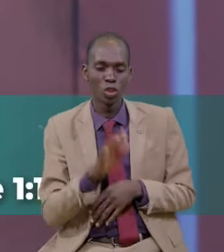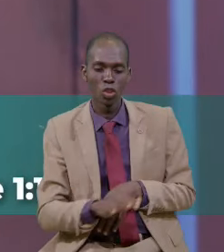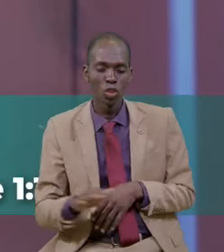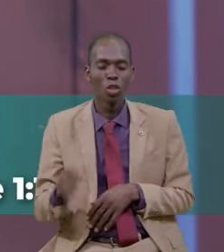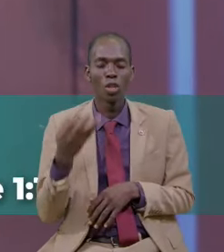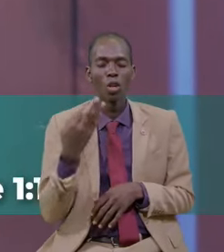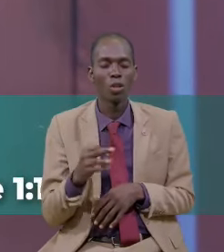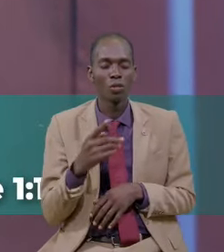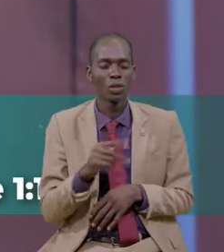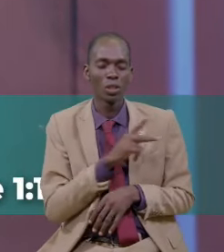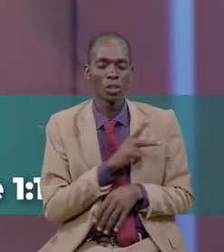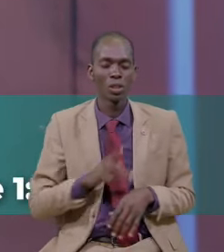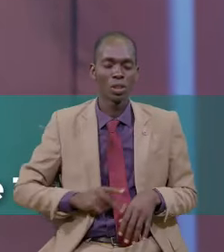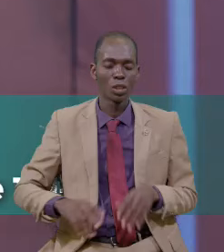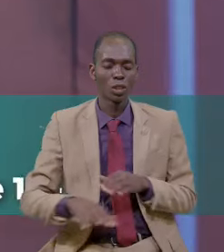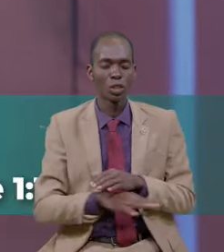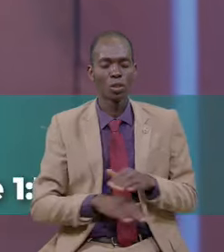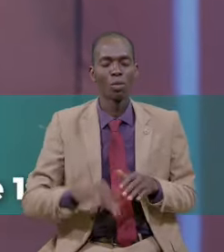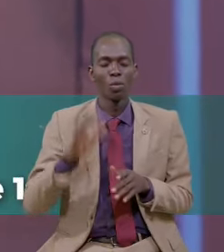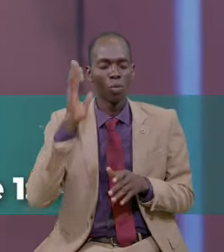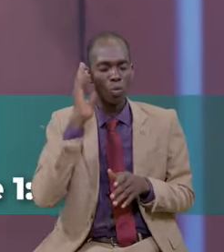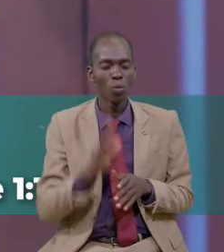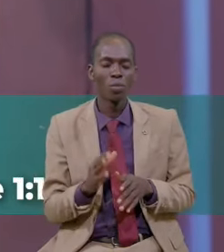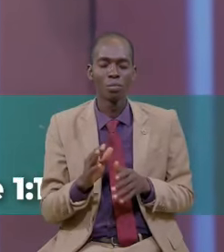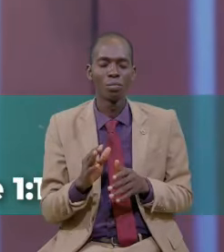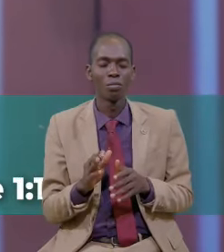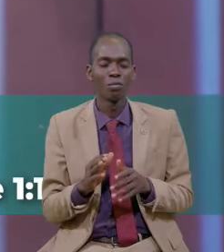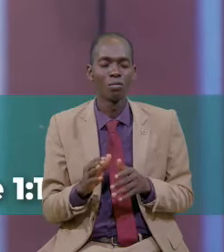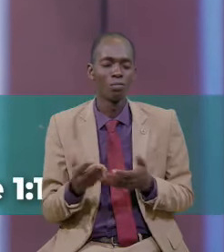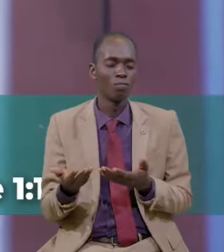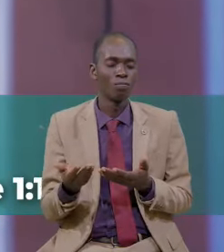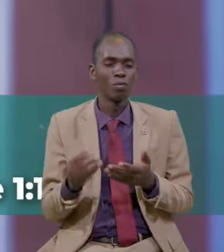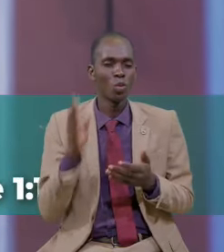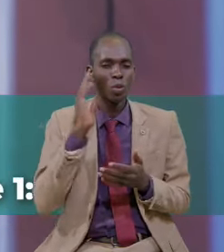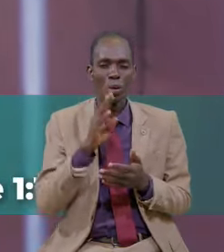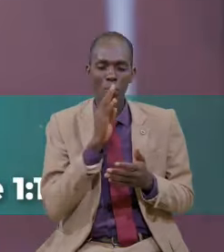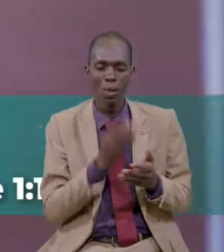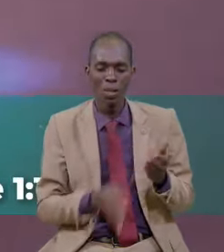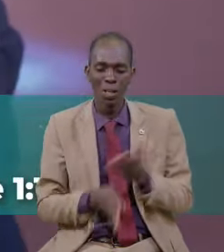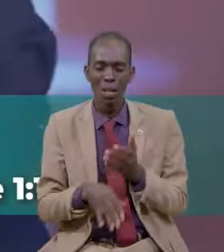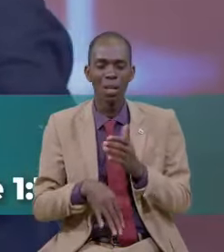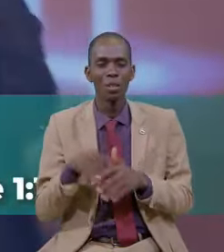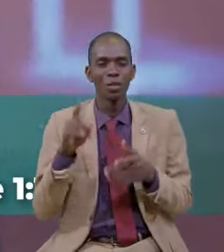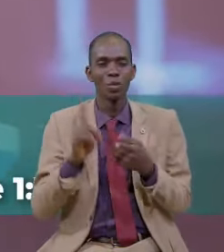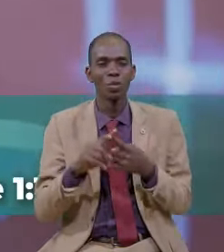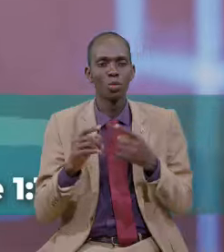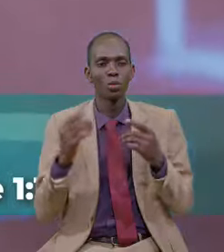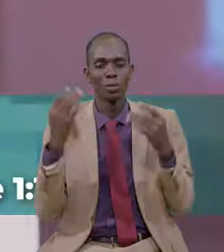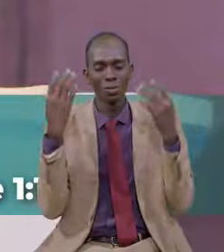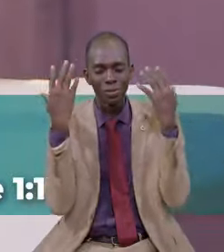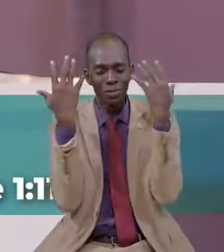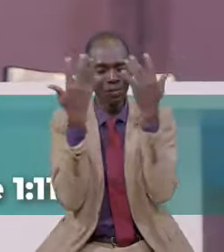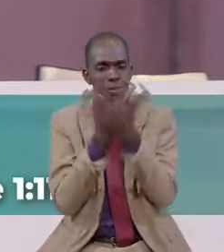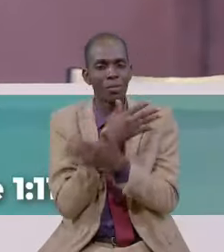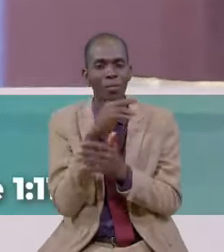the kingdom shall be cast out into outer darkness. This is not Paul, this is